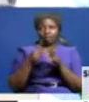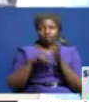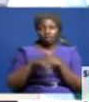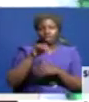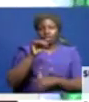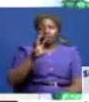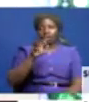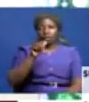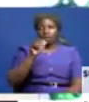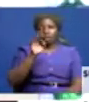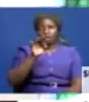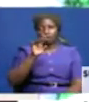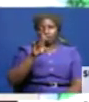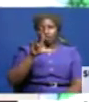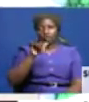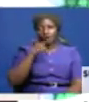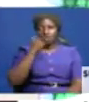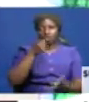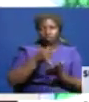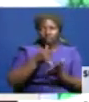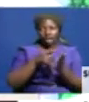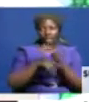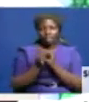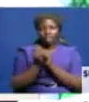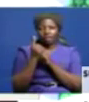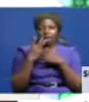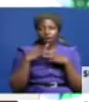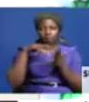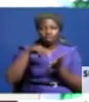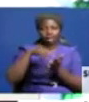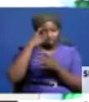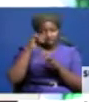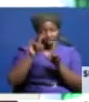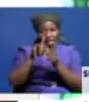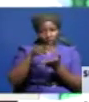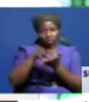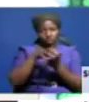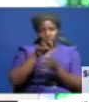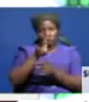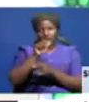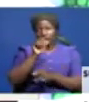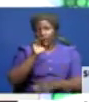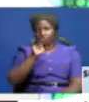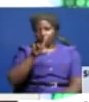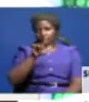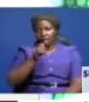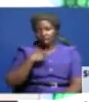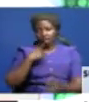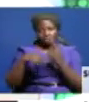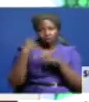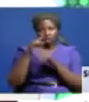Wakoli, who was among the 11 candidates who were vying for this particular seat. Wafula Wakoli has emerged victor with about